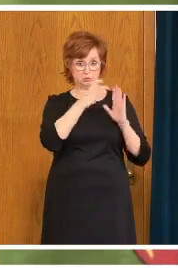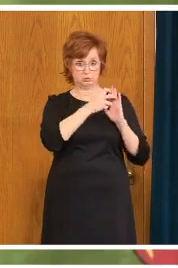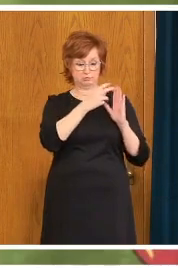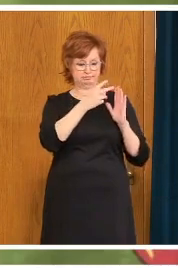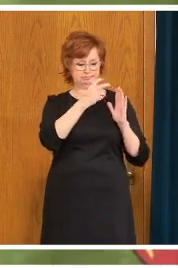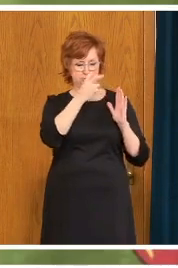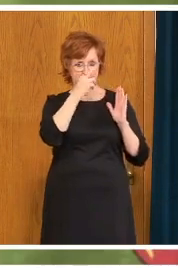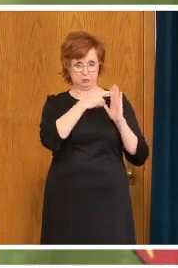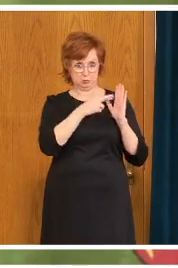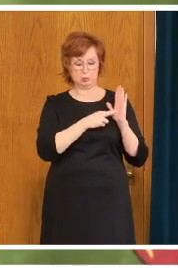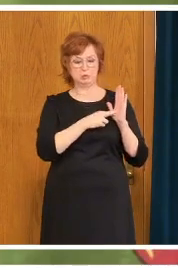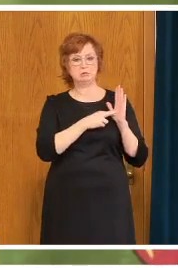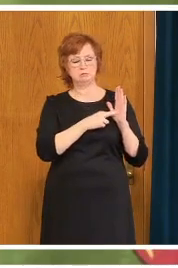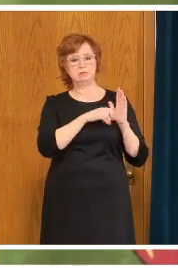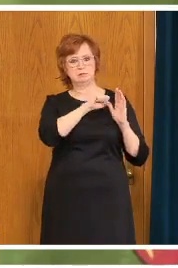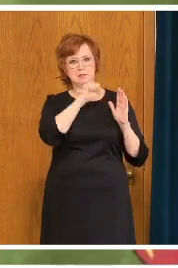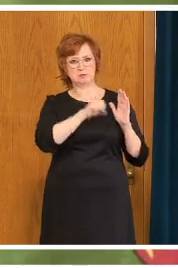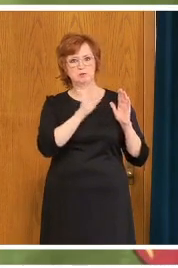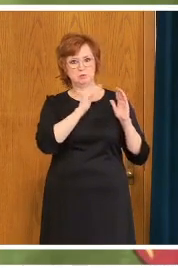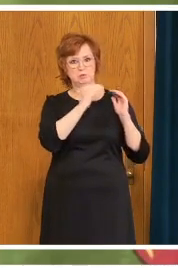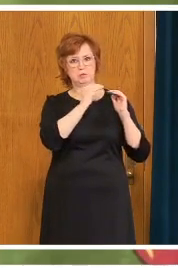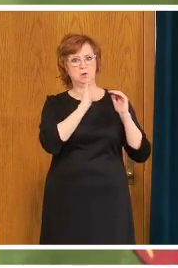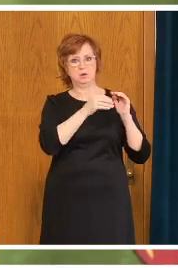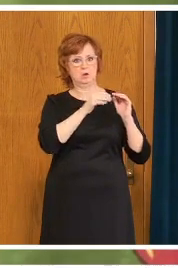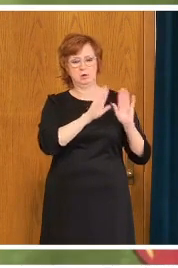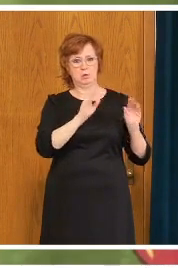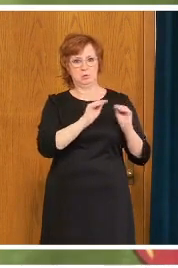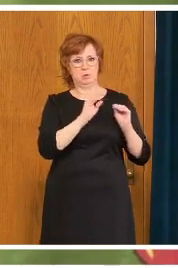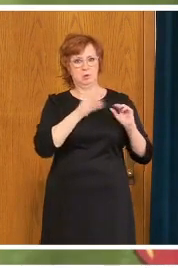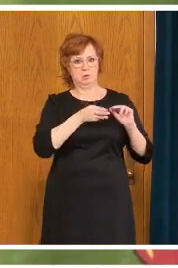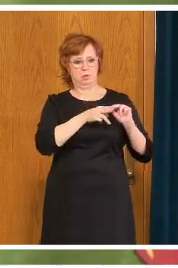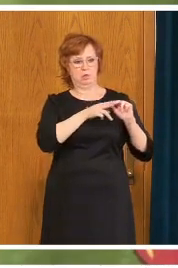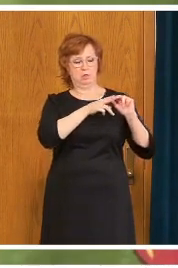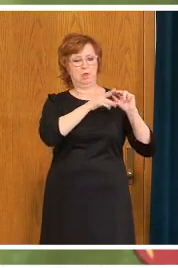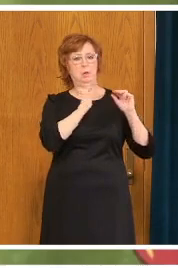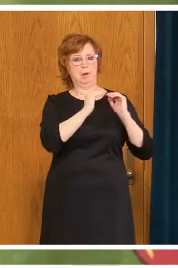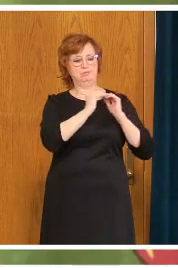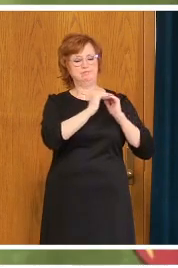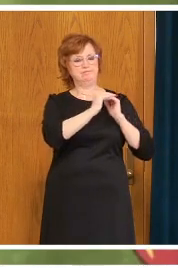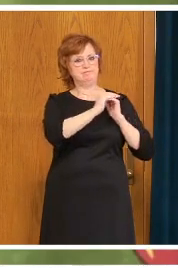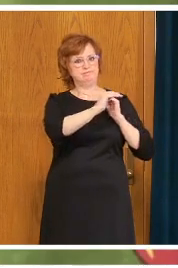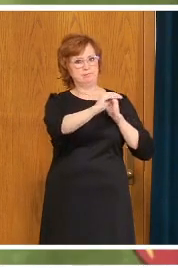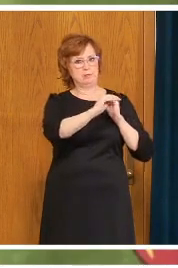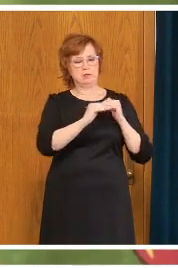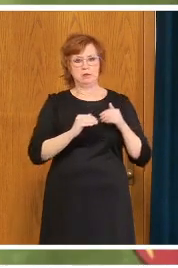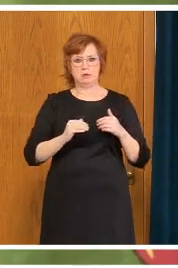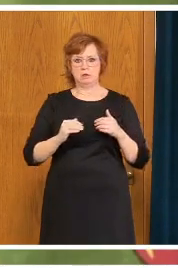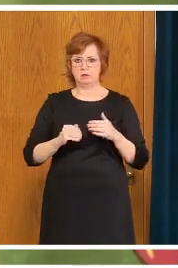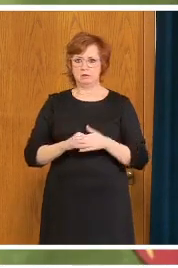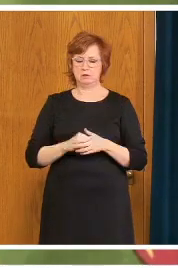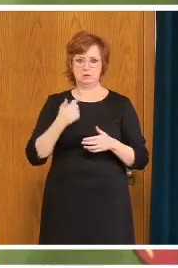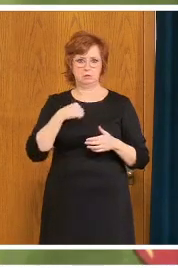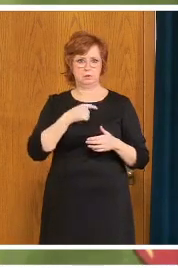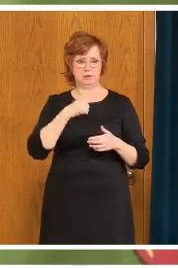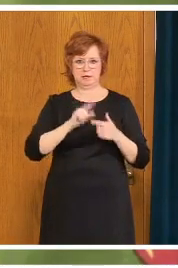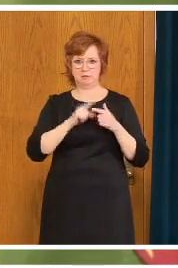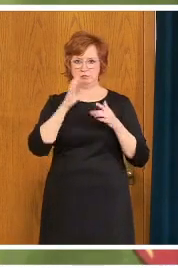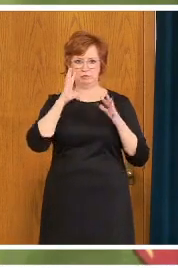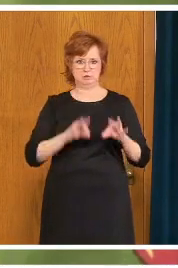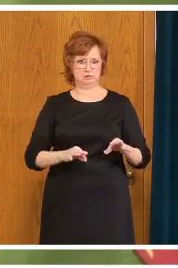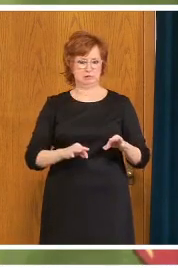but we have to make the decision on what we have at that moment in time, and it's sometimes easier to